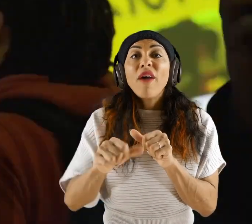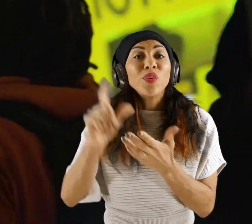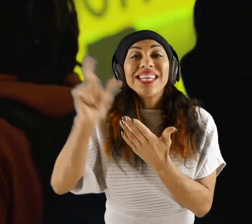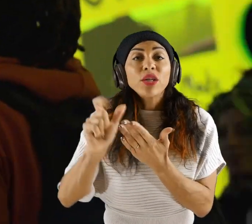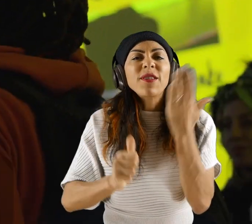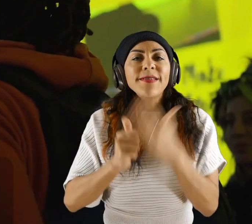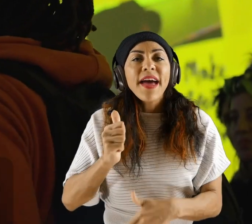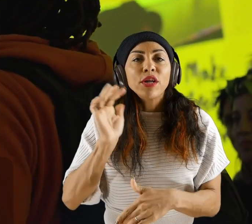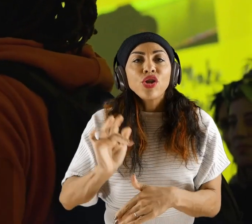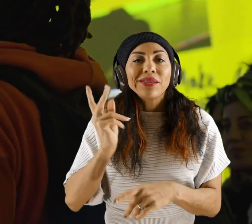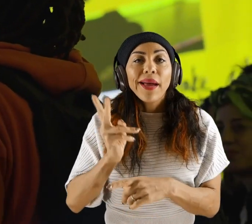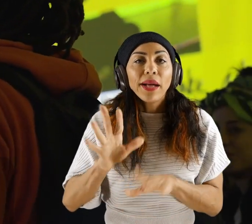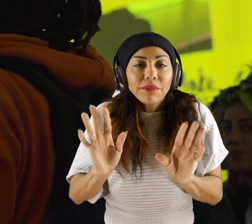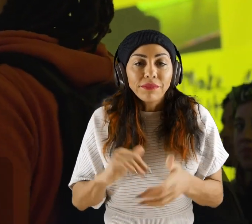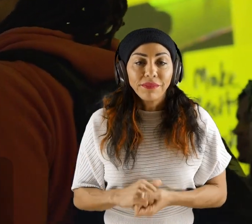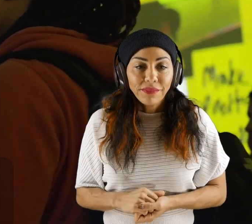wanted to make it like a thing,